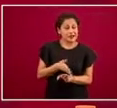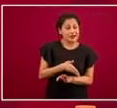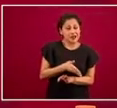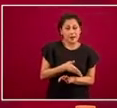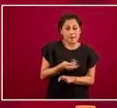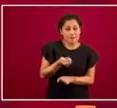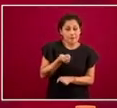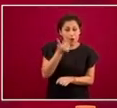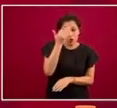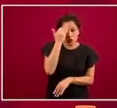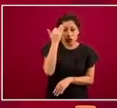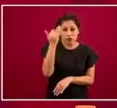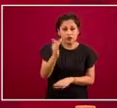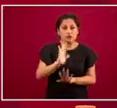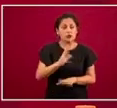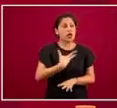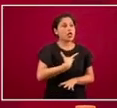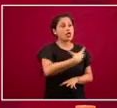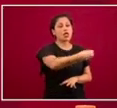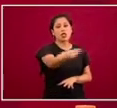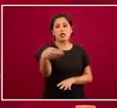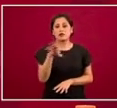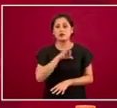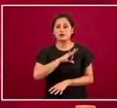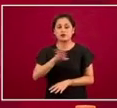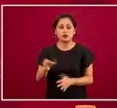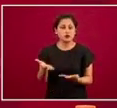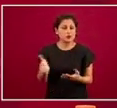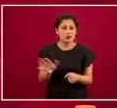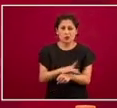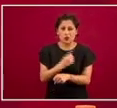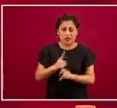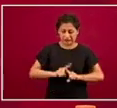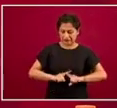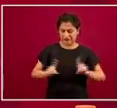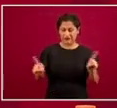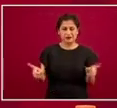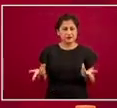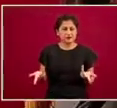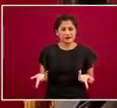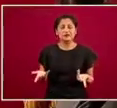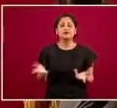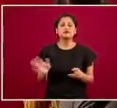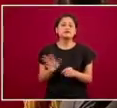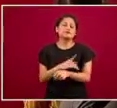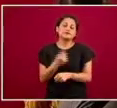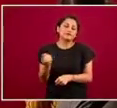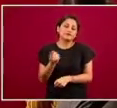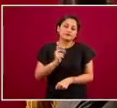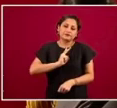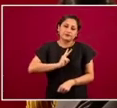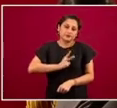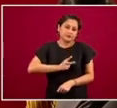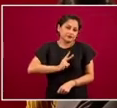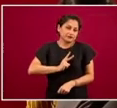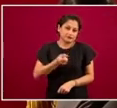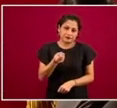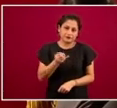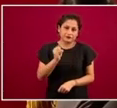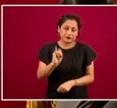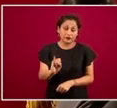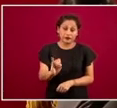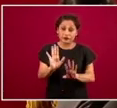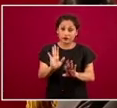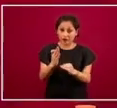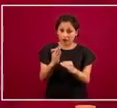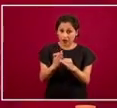we have the possibility of contagion a few days before any symptoms are displayed. What is the explanation?